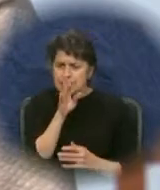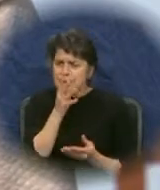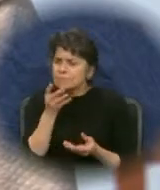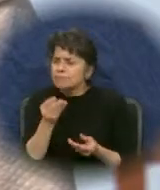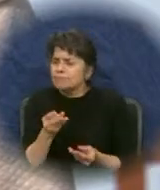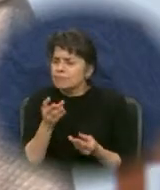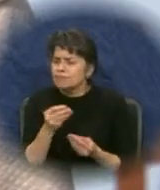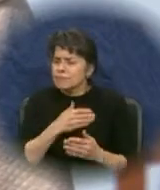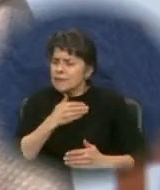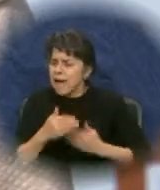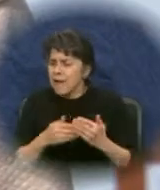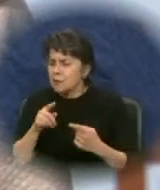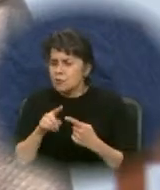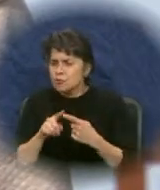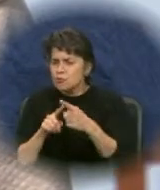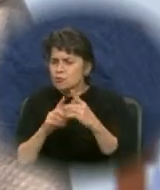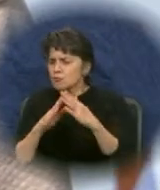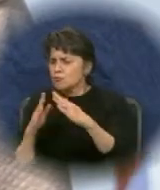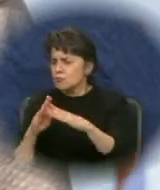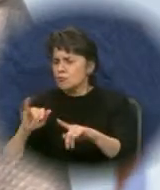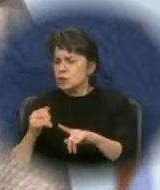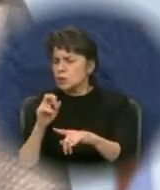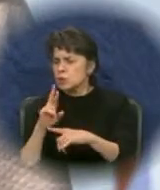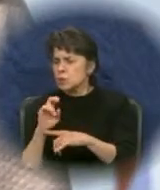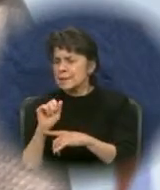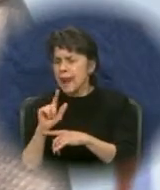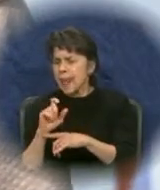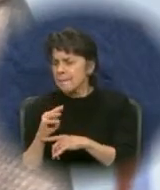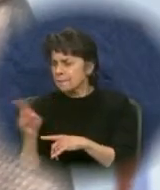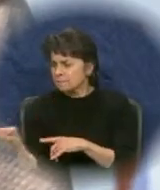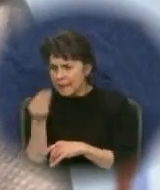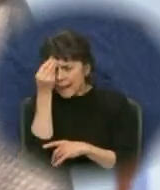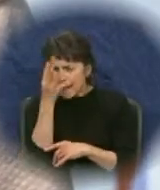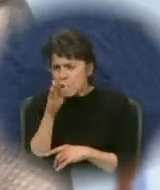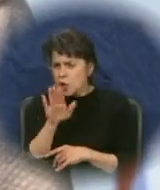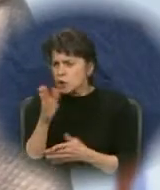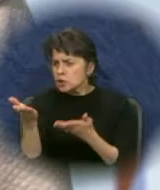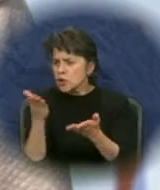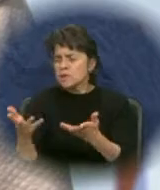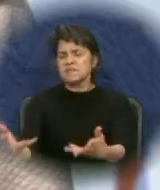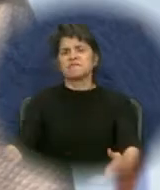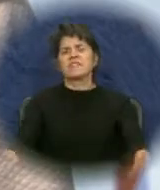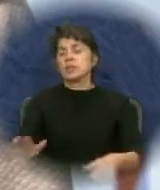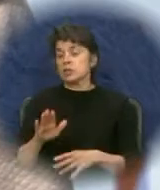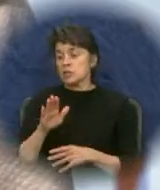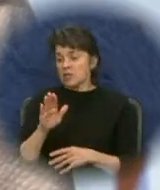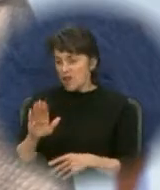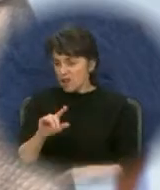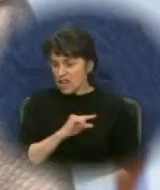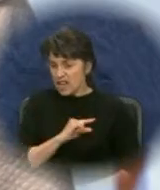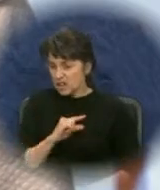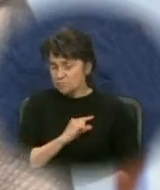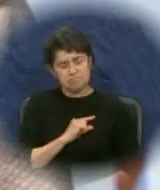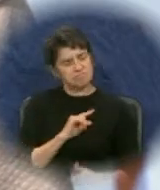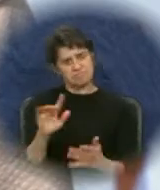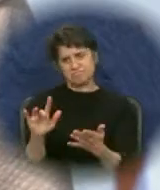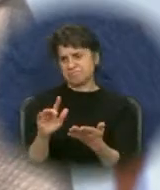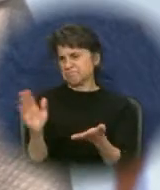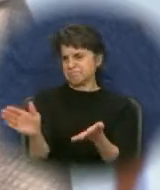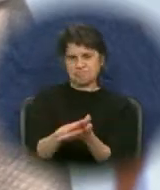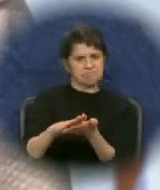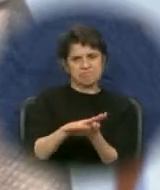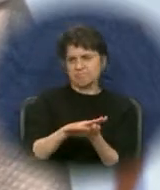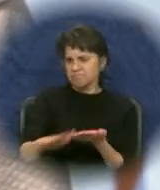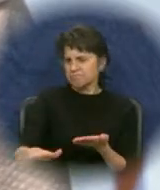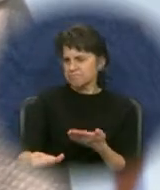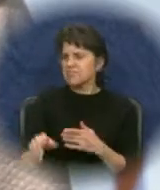her that her service is at an end. Her guilt is expiated. Indeed, she has received from the